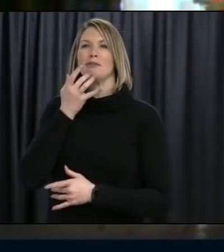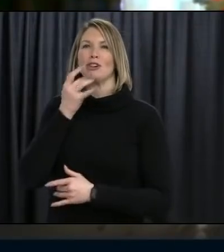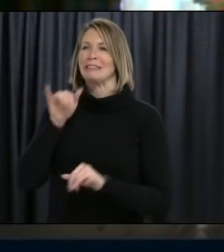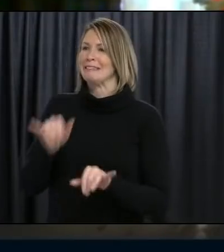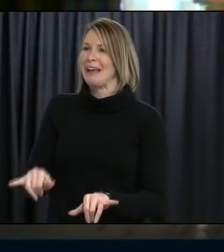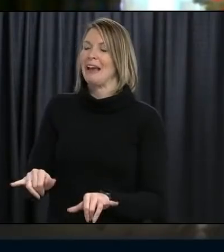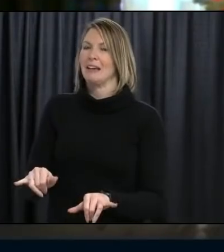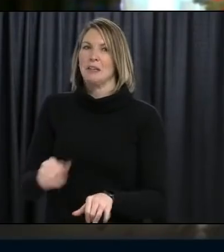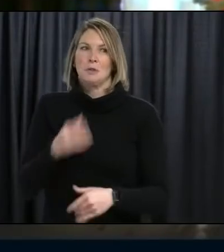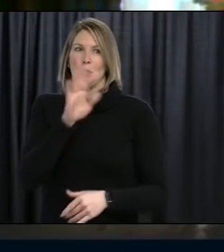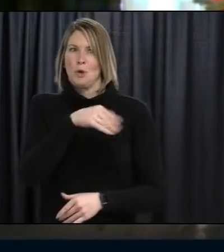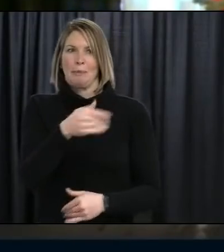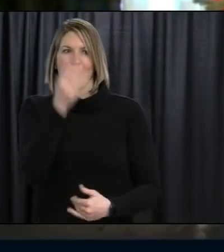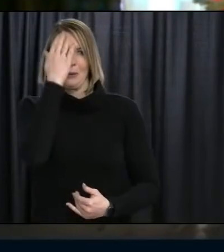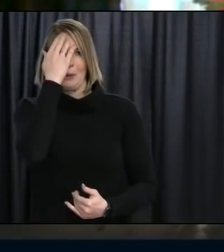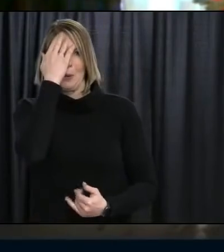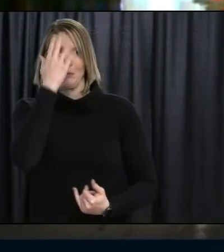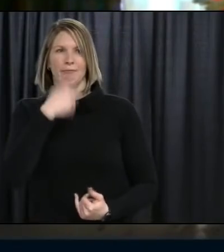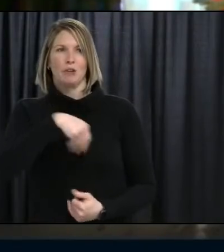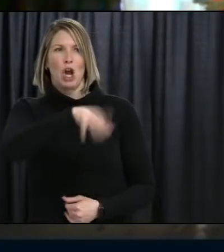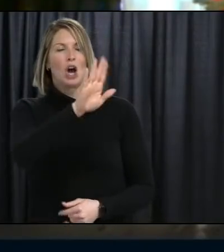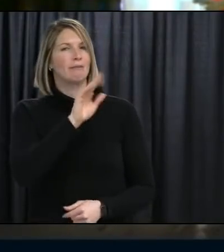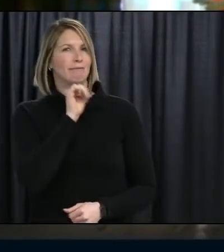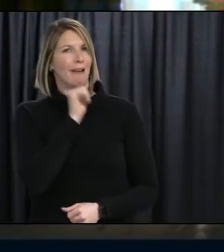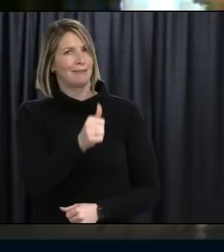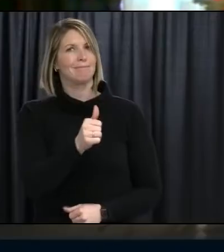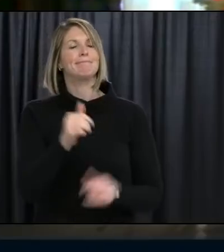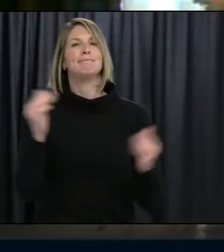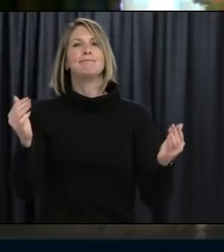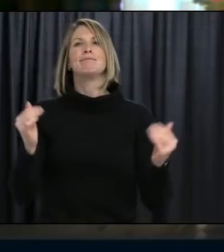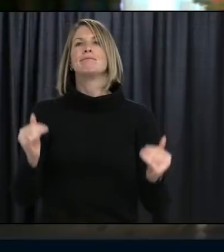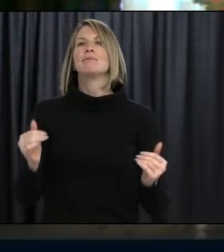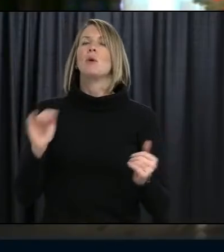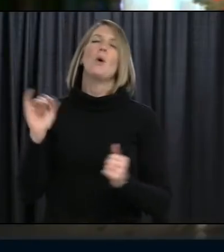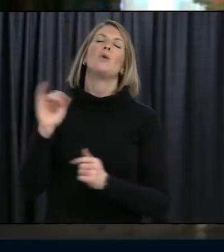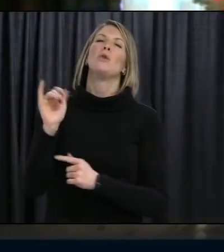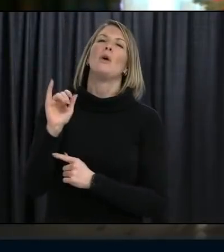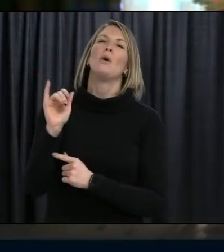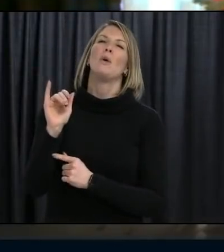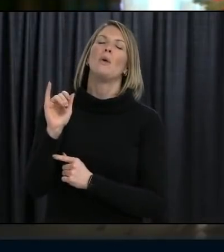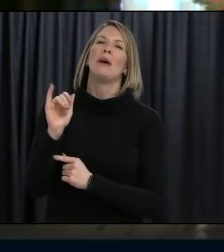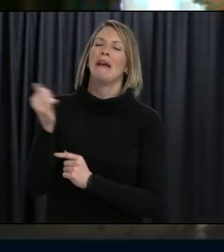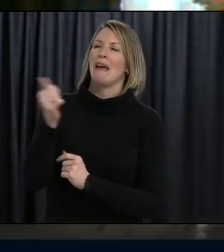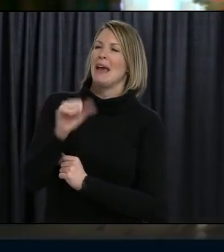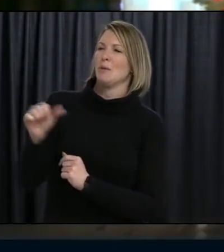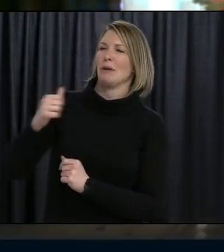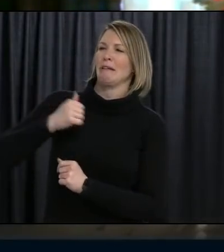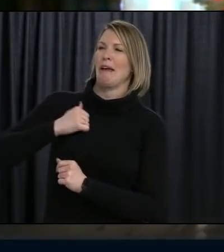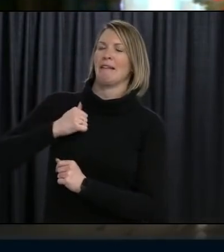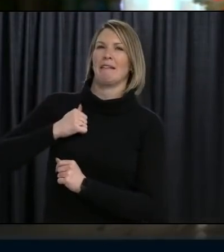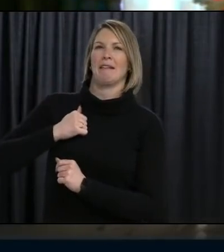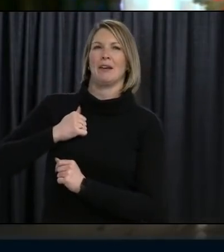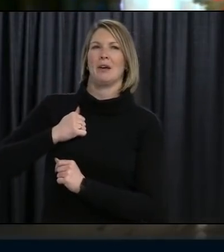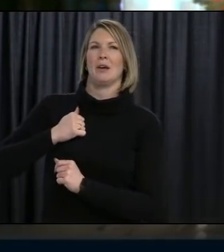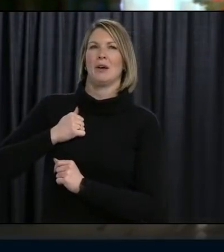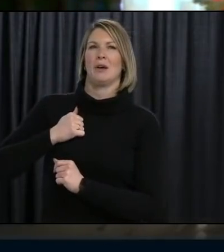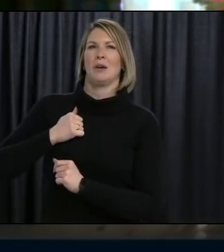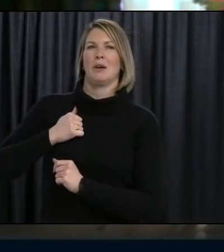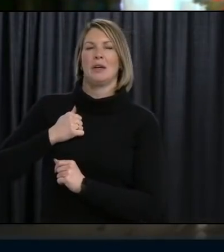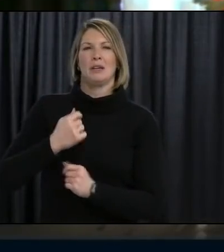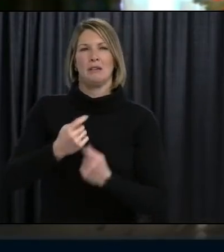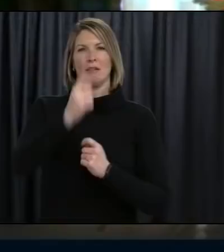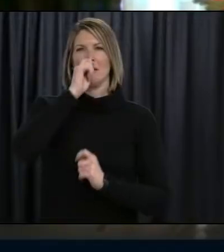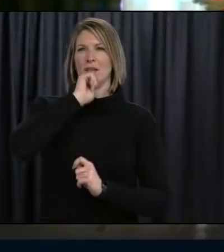We've seen the federal government announce that anyone entering Canada is going to need to show a negative test, even though just 2% of the cases nationally are